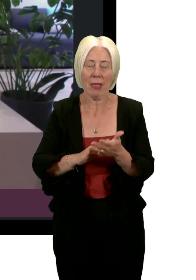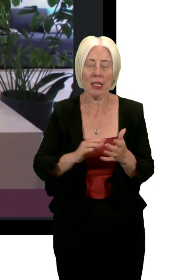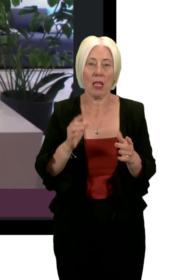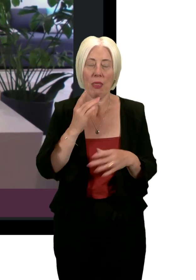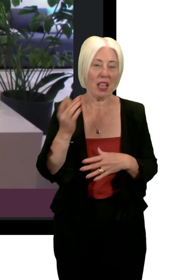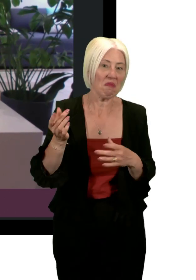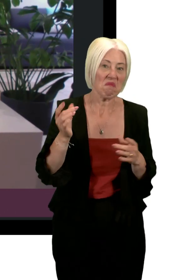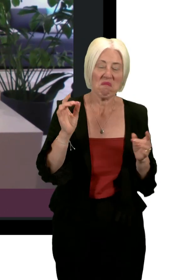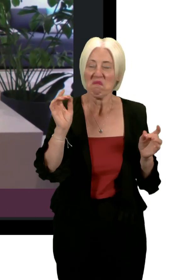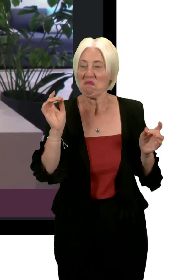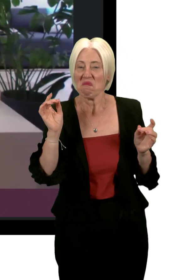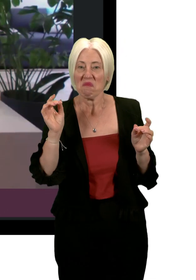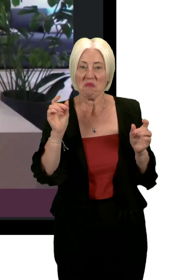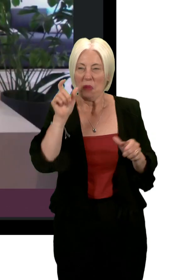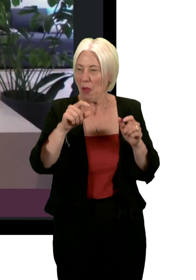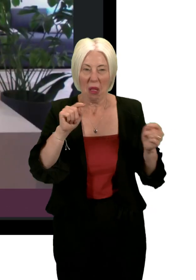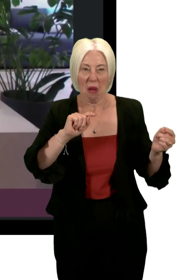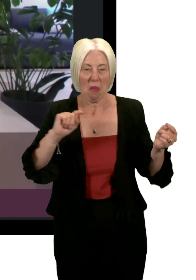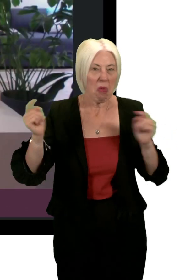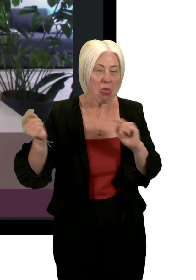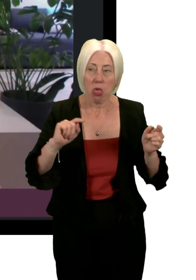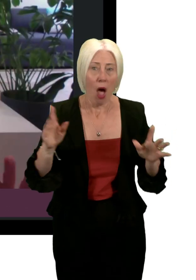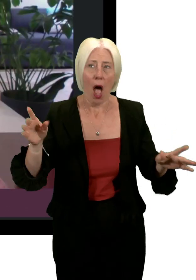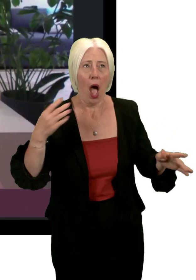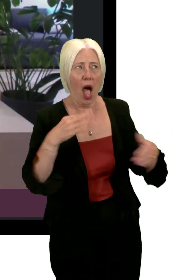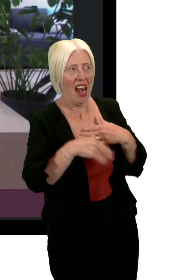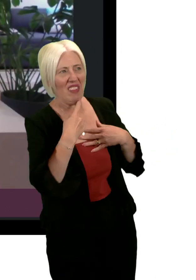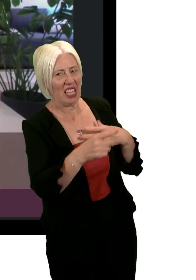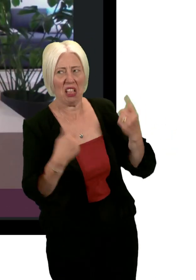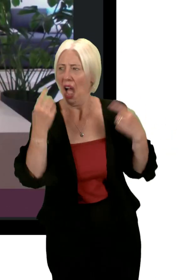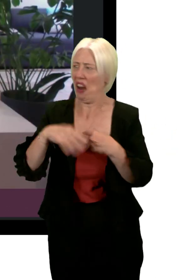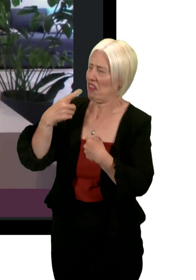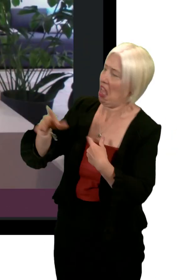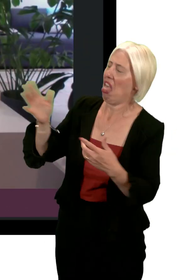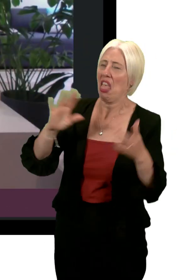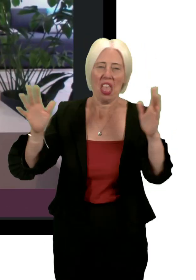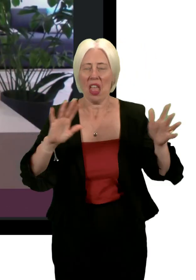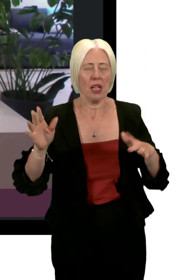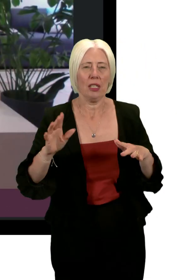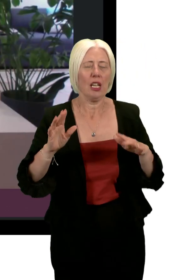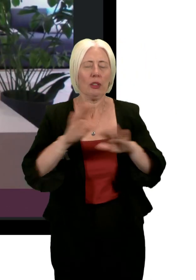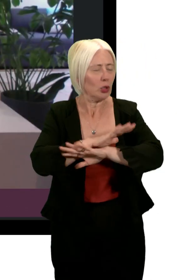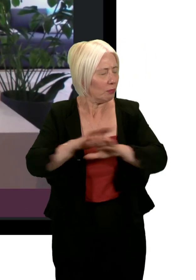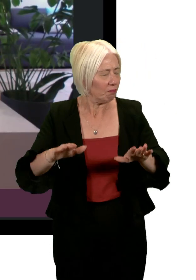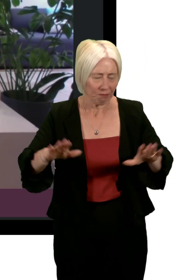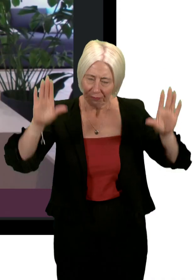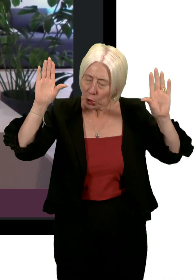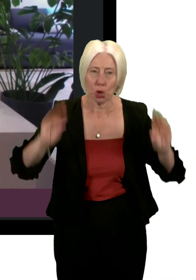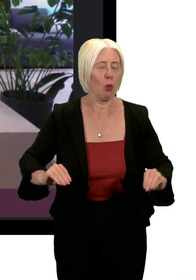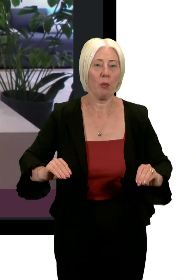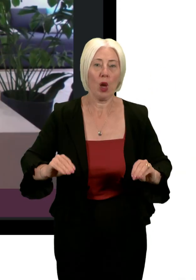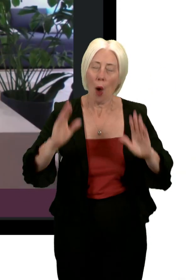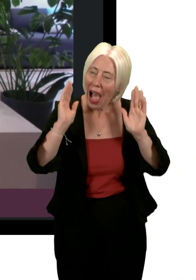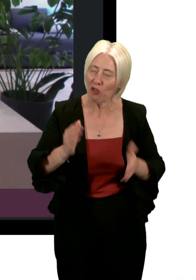being, and disputes and denial, and this happens across the board, and we've seen it time and time again. So I think we have to